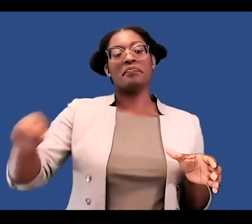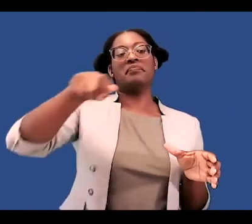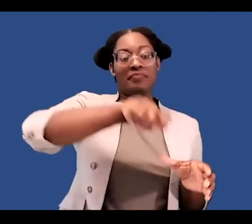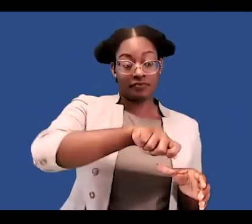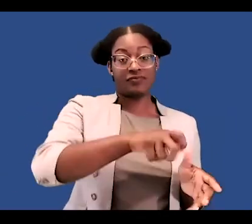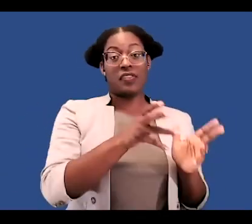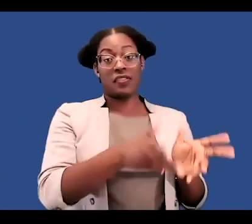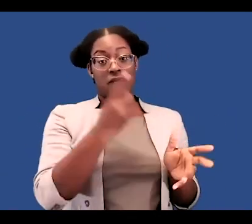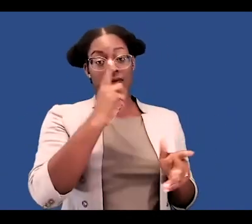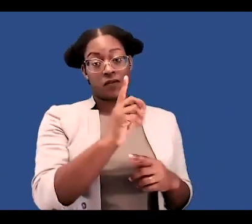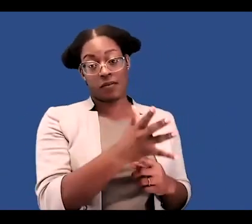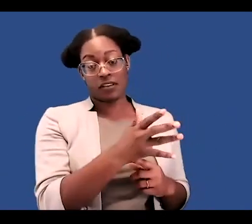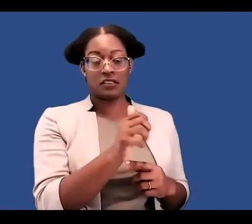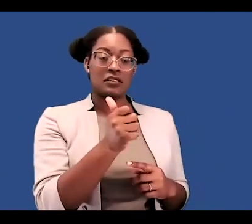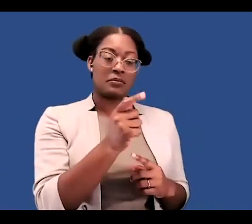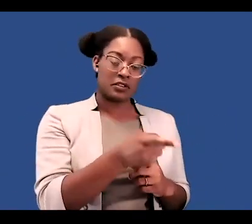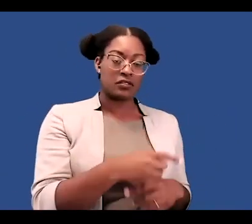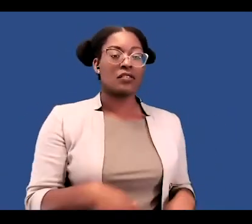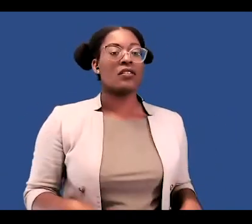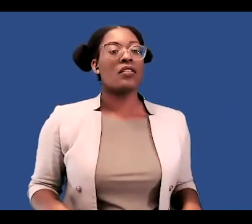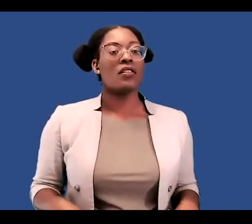this is, I'm gonna throw in here some